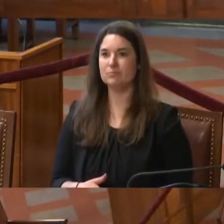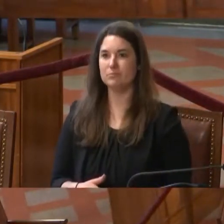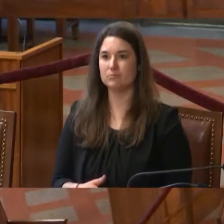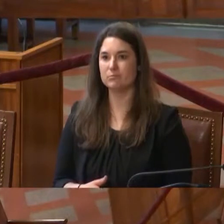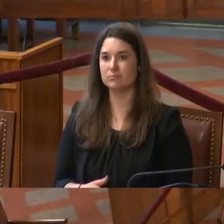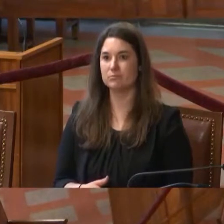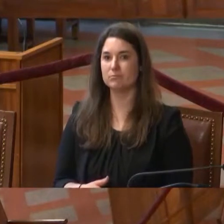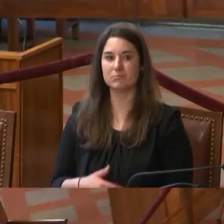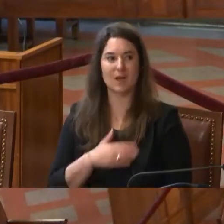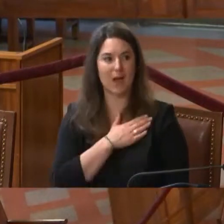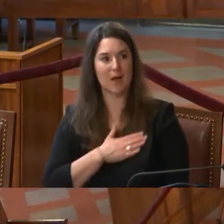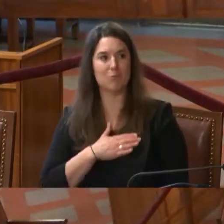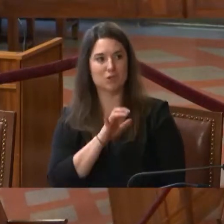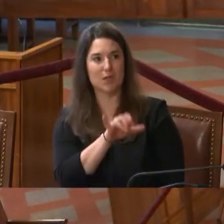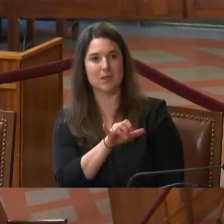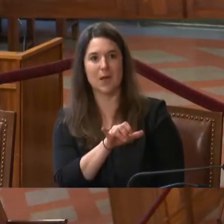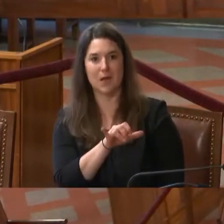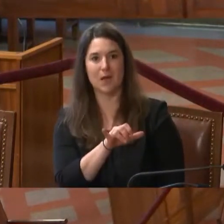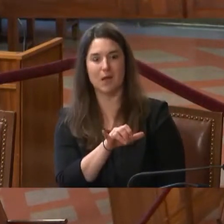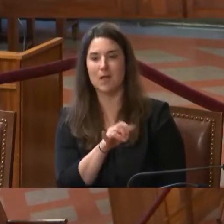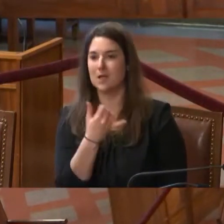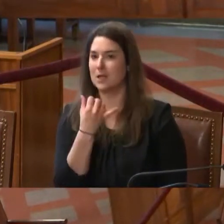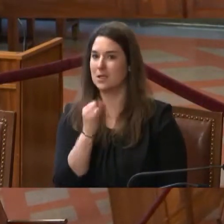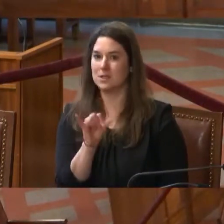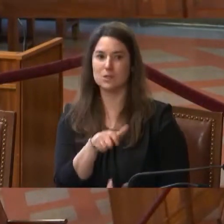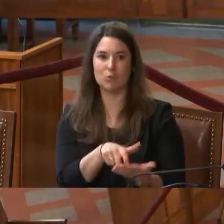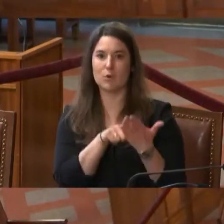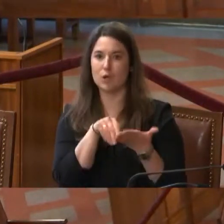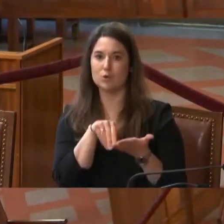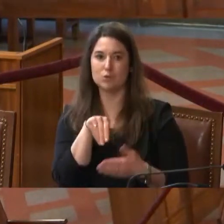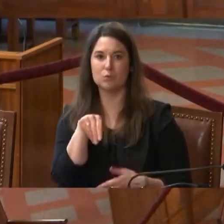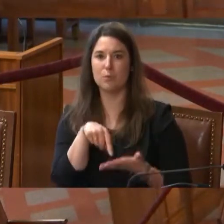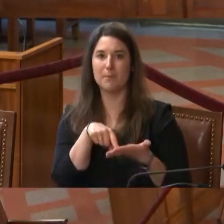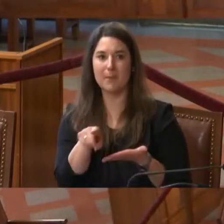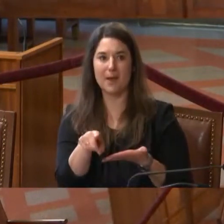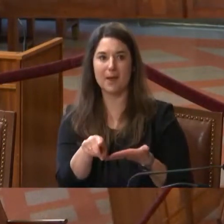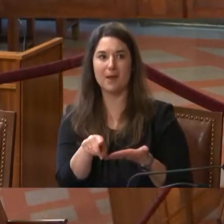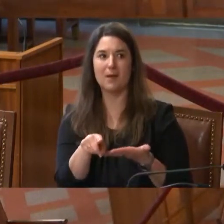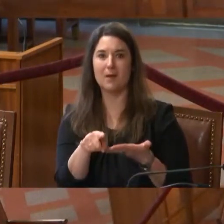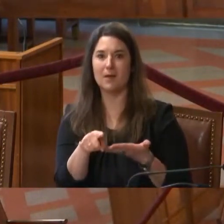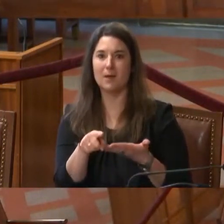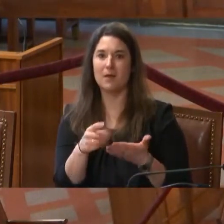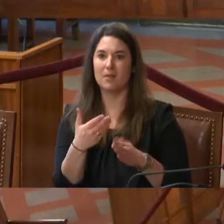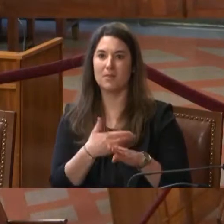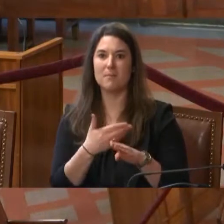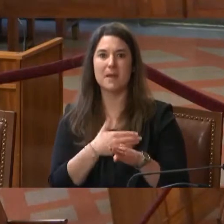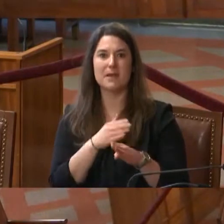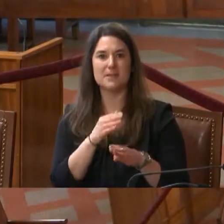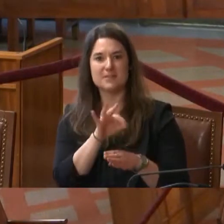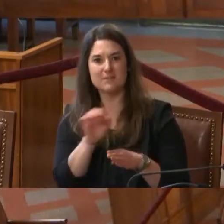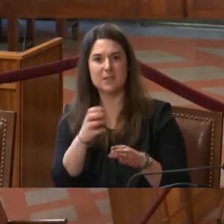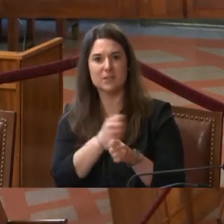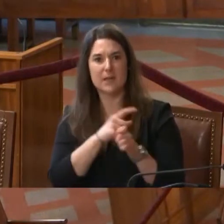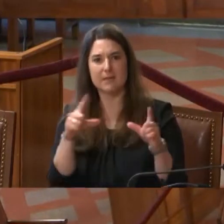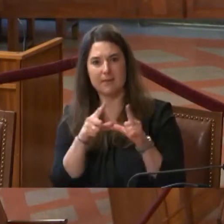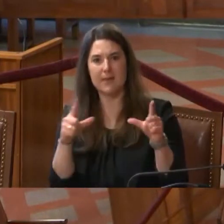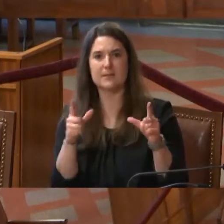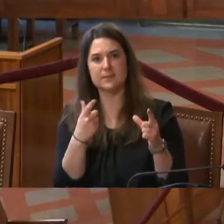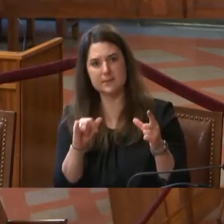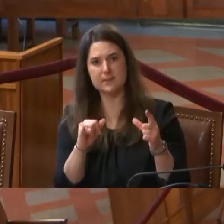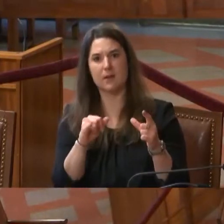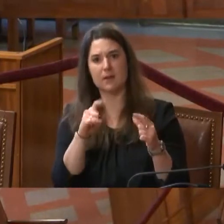Mm-hmm. Well, I appreciate that. They're still required to pay the maintenance fee to get the license, so it's still going to be